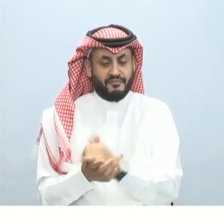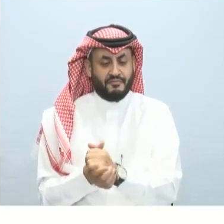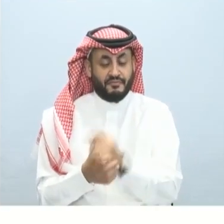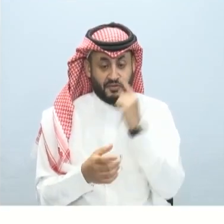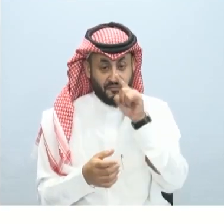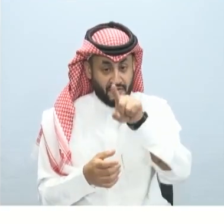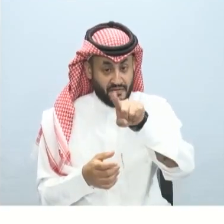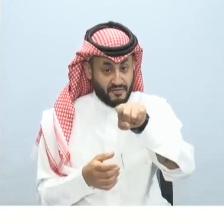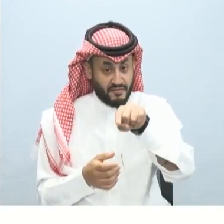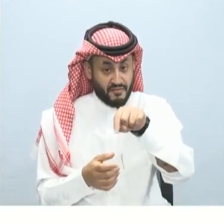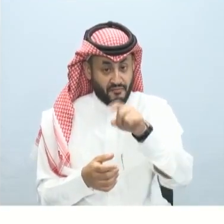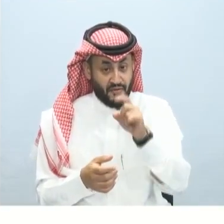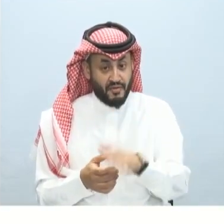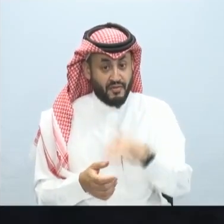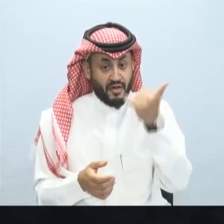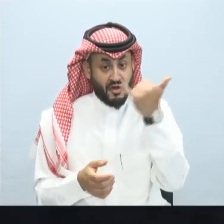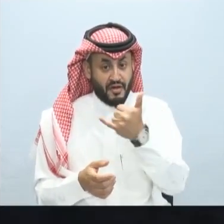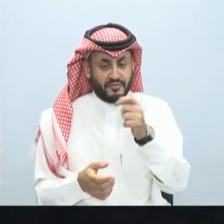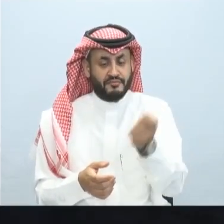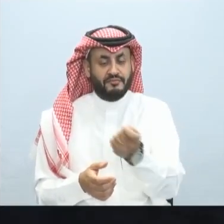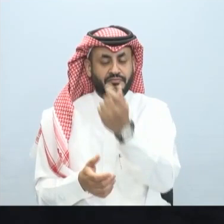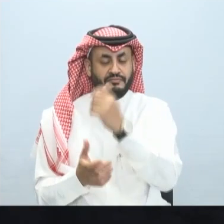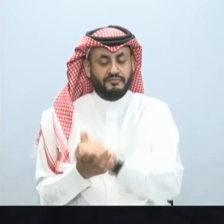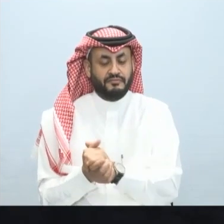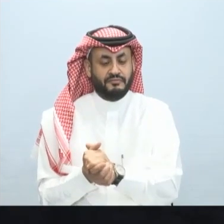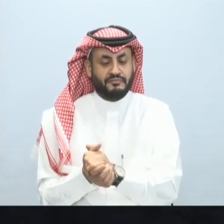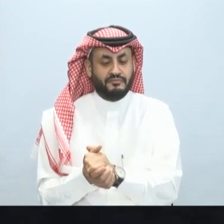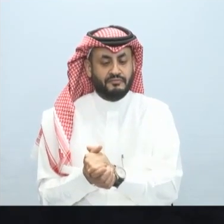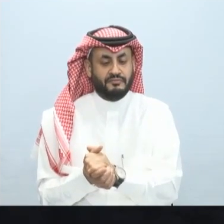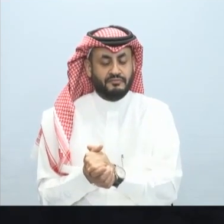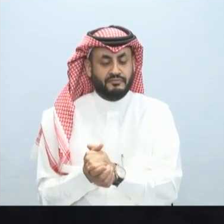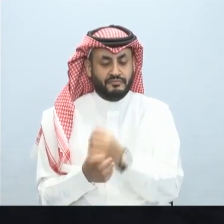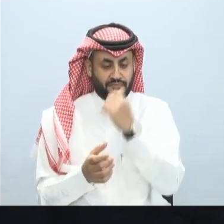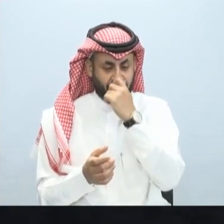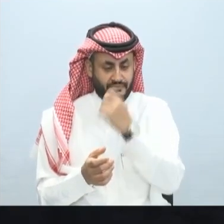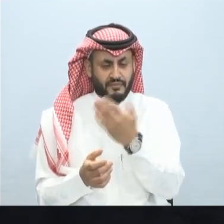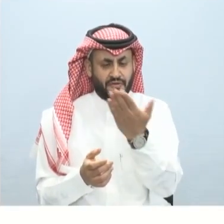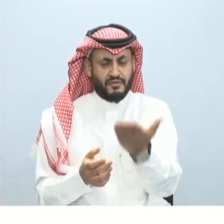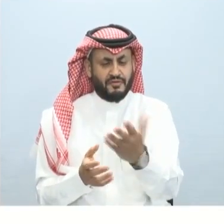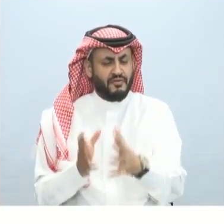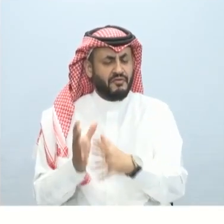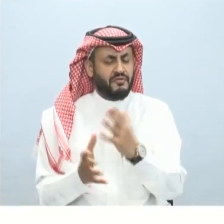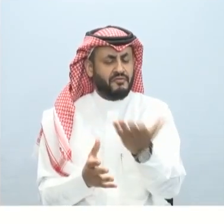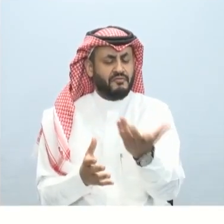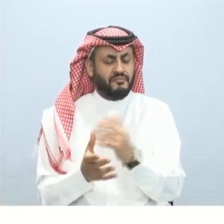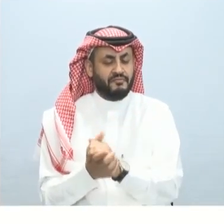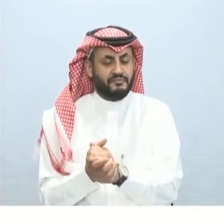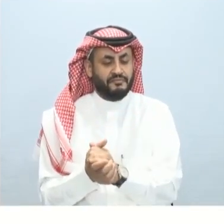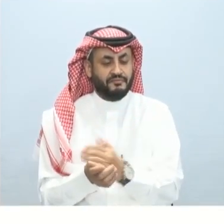comma. Now, if we think that we're going to use comparative form, let's see how. We have, for